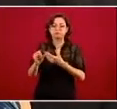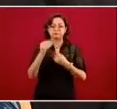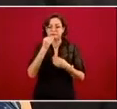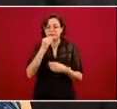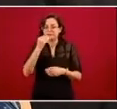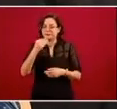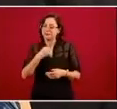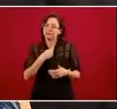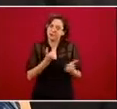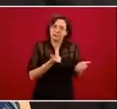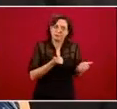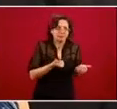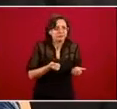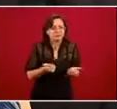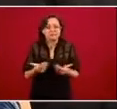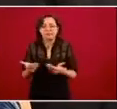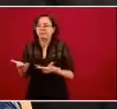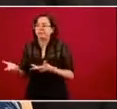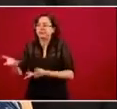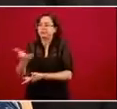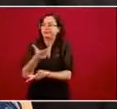originary people